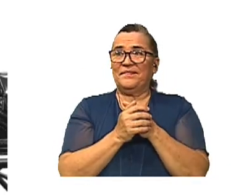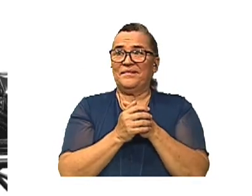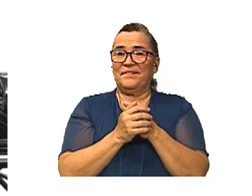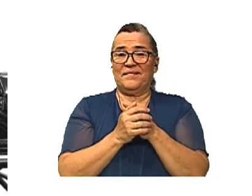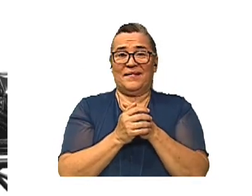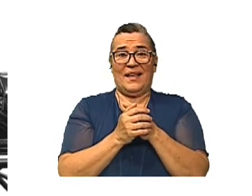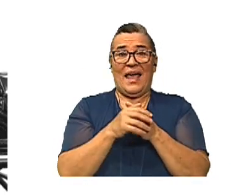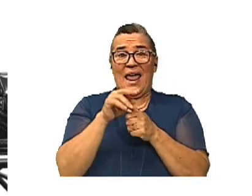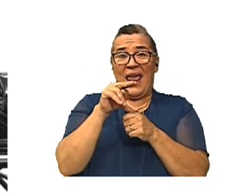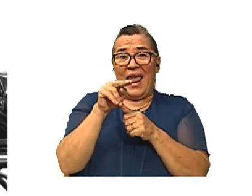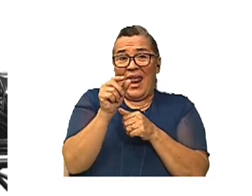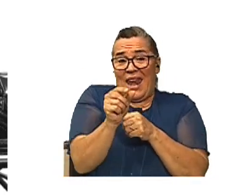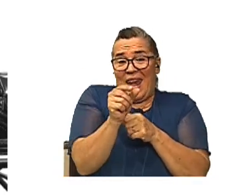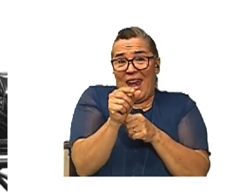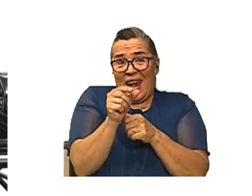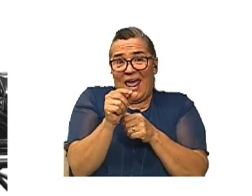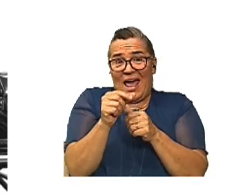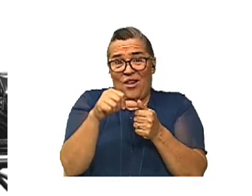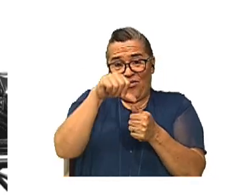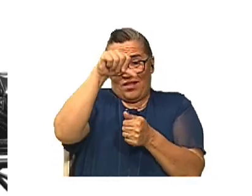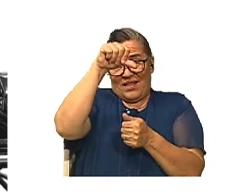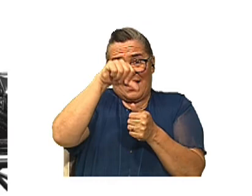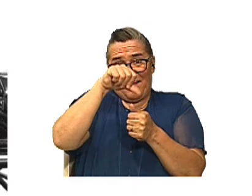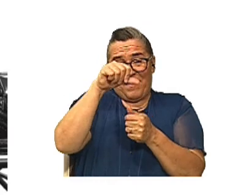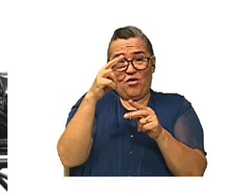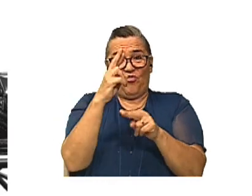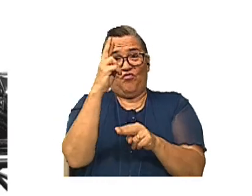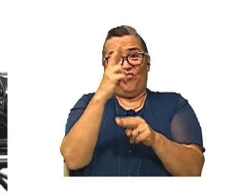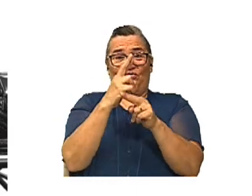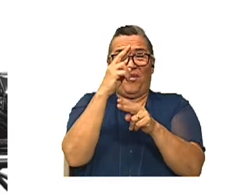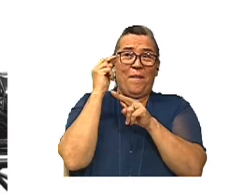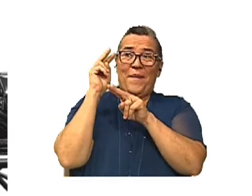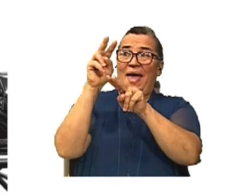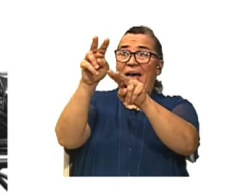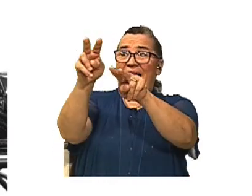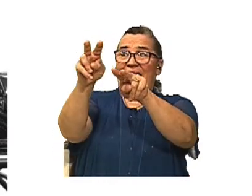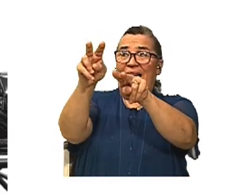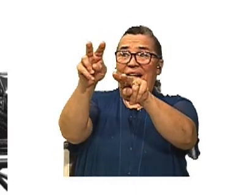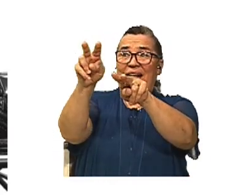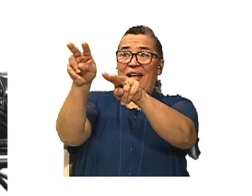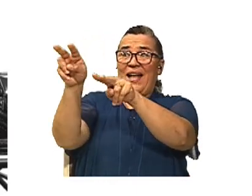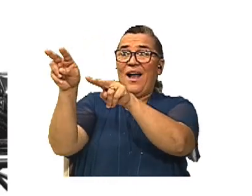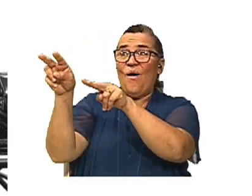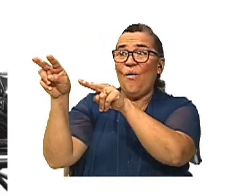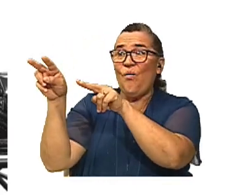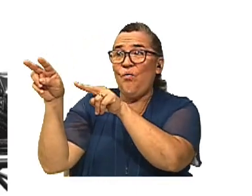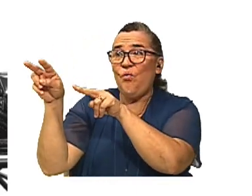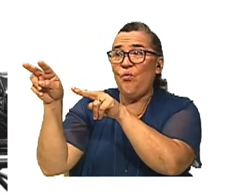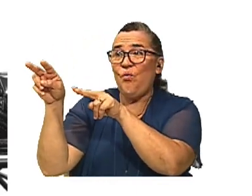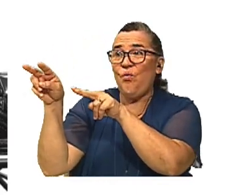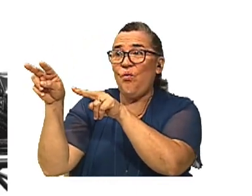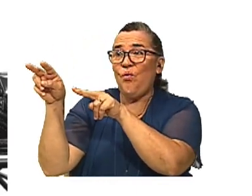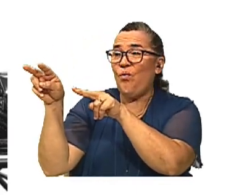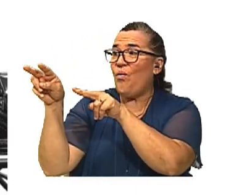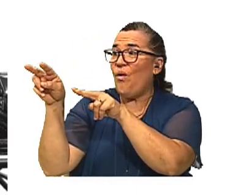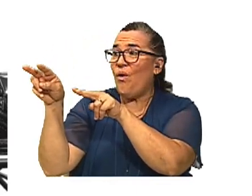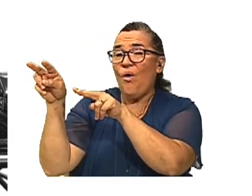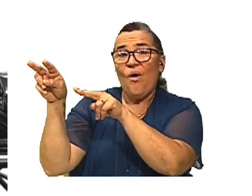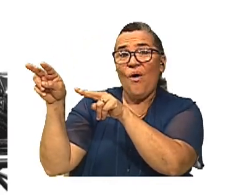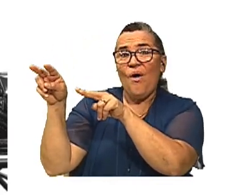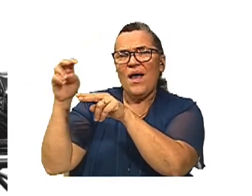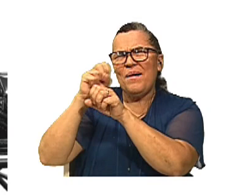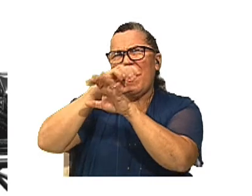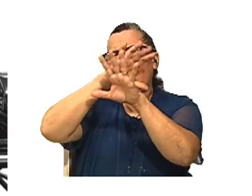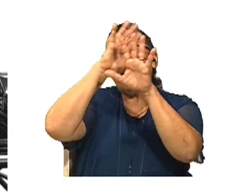Nano-sized robots. Look at the image. Incredible, right? Imagine people who had an accident and